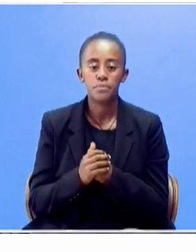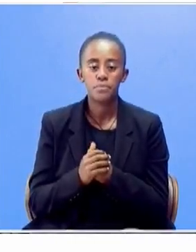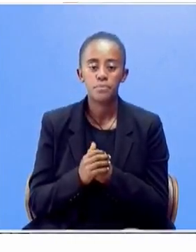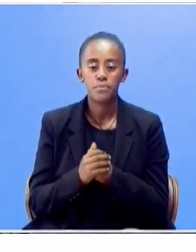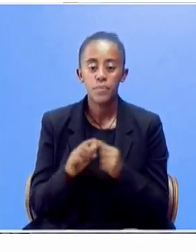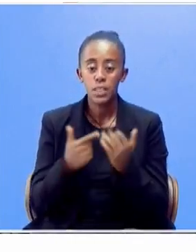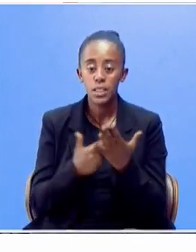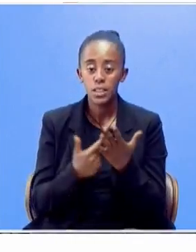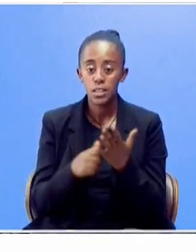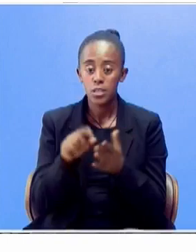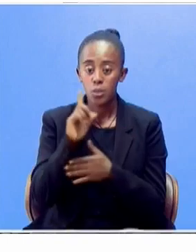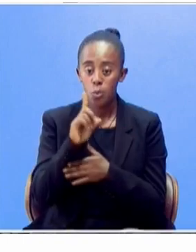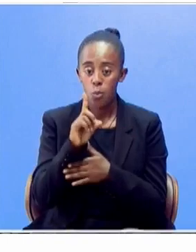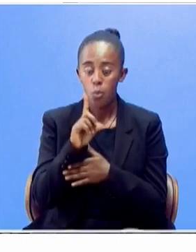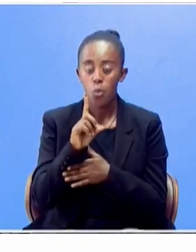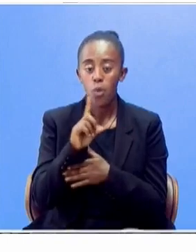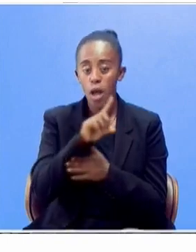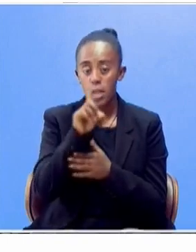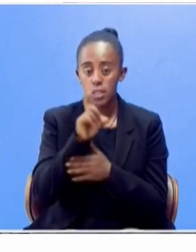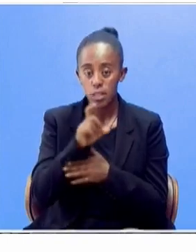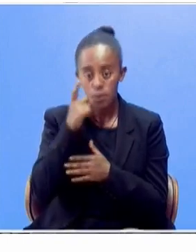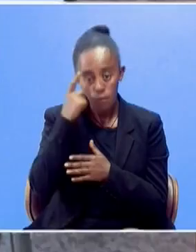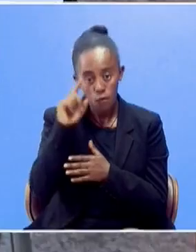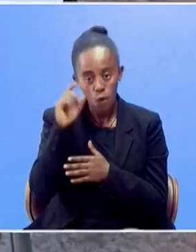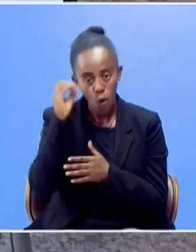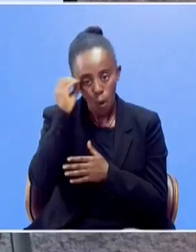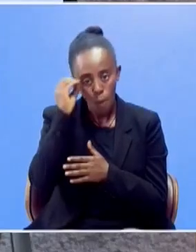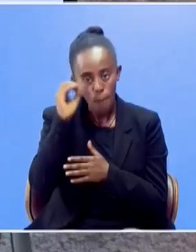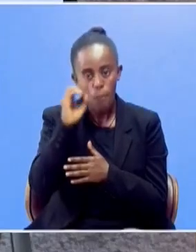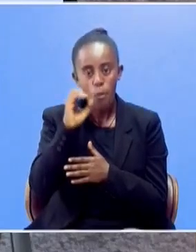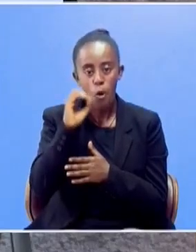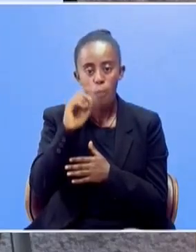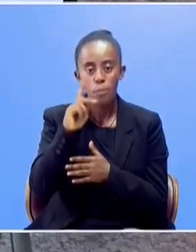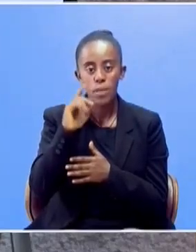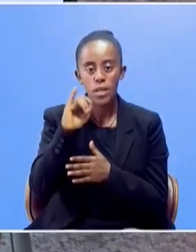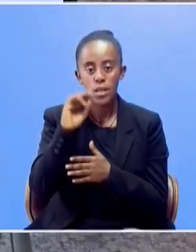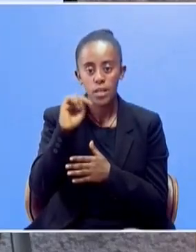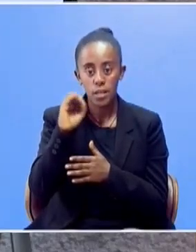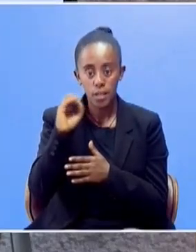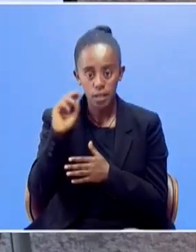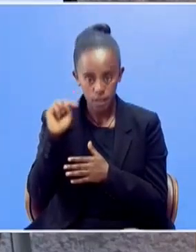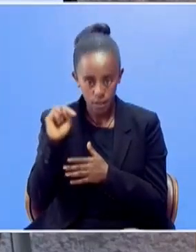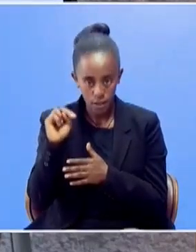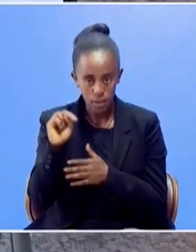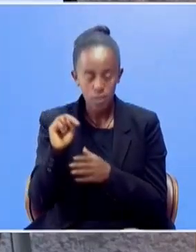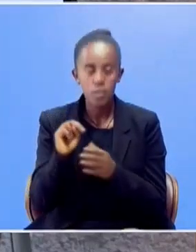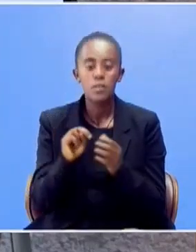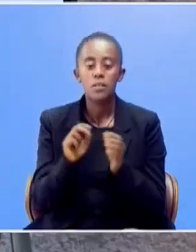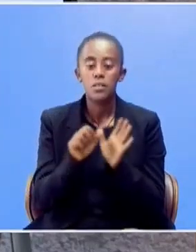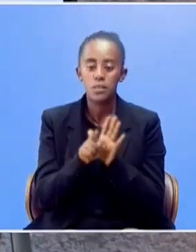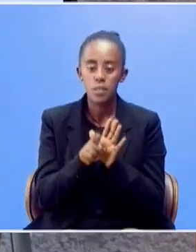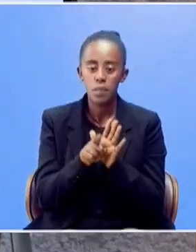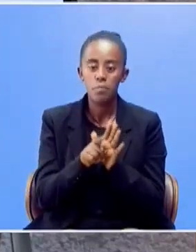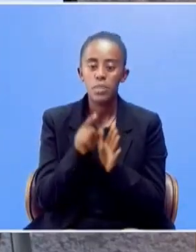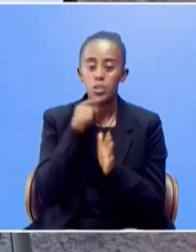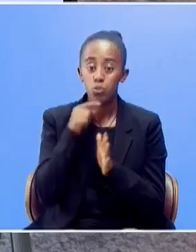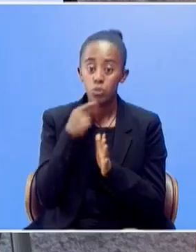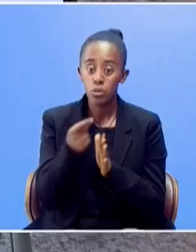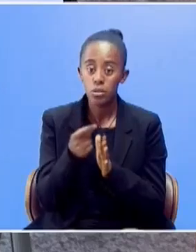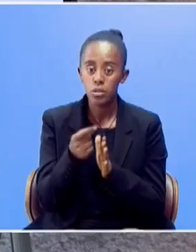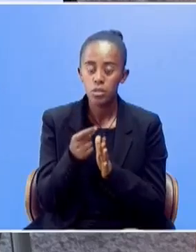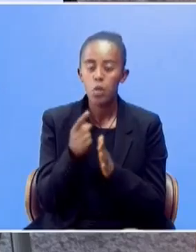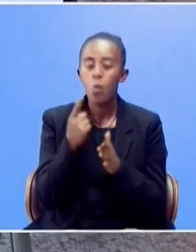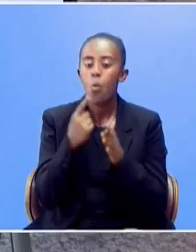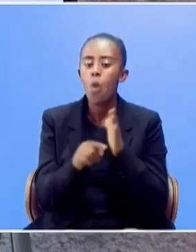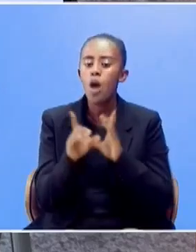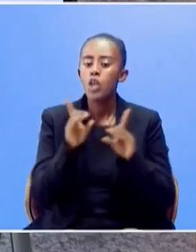This is one, asking for opinion. Okay? Example, look, you say, what do